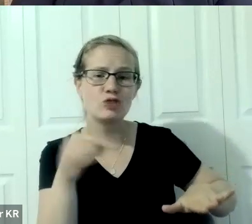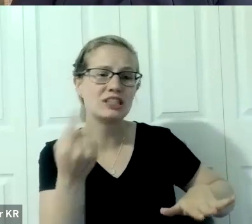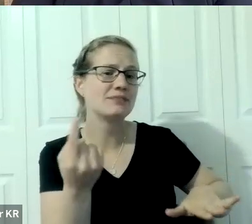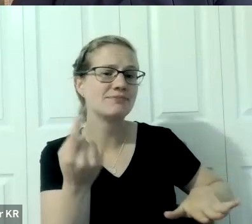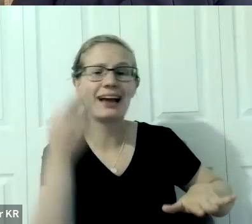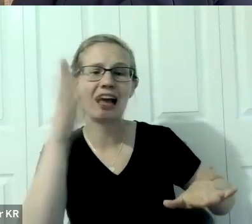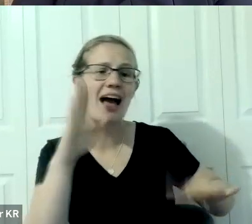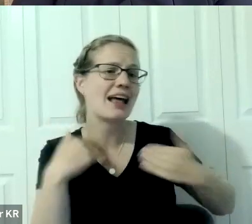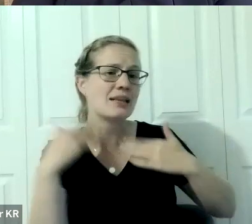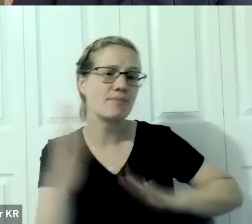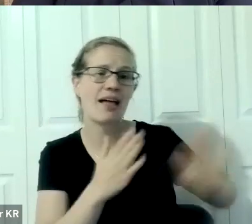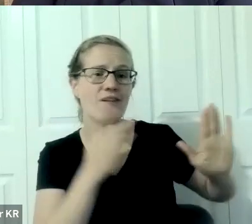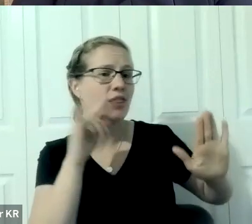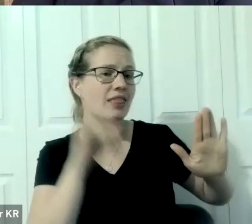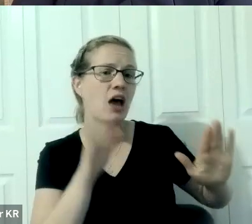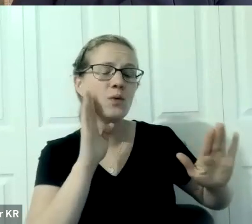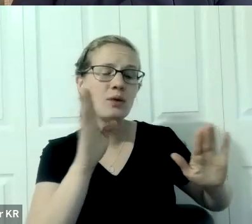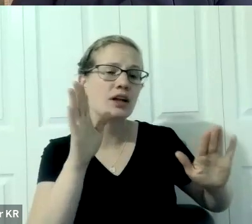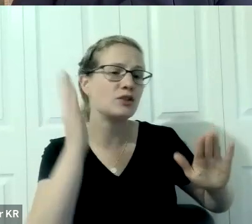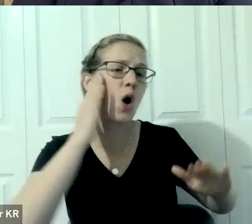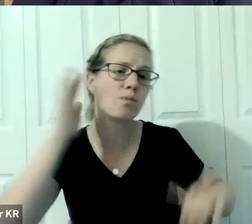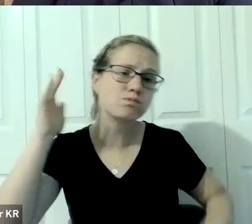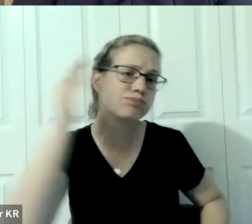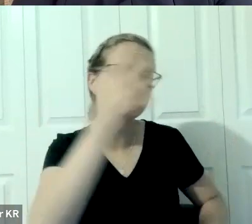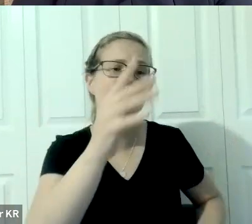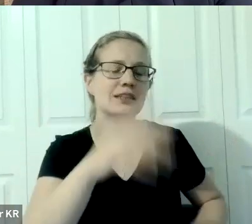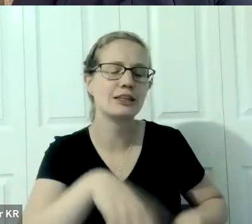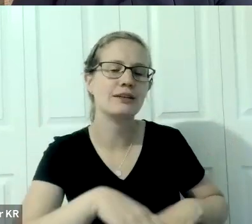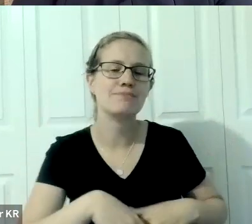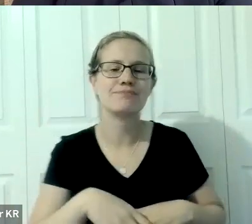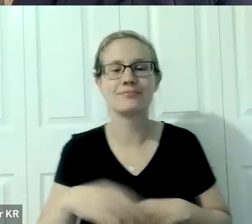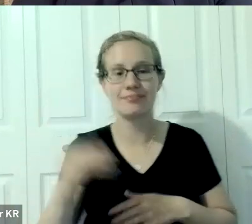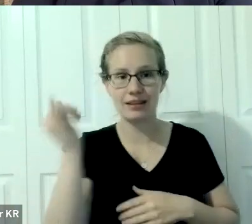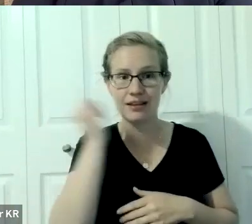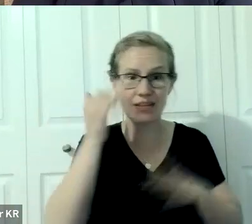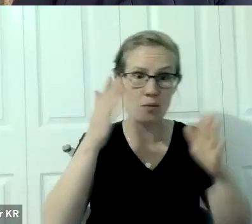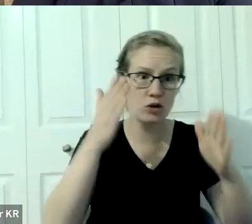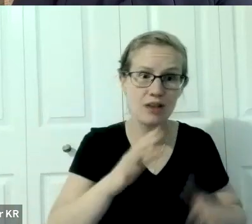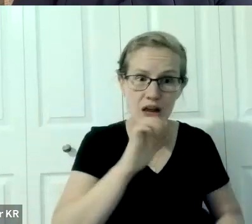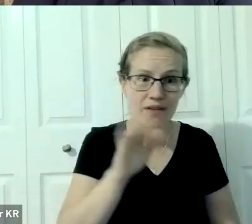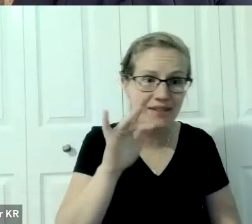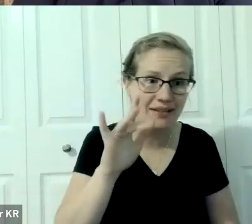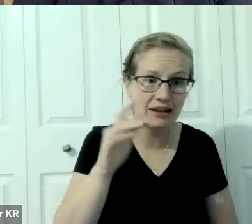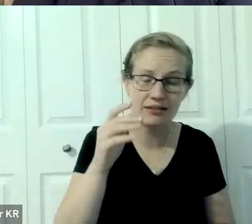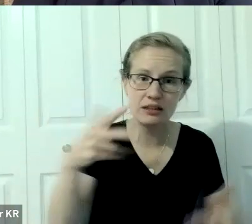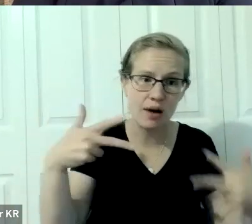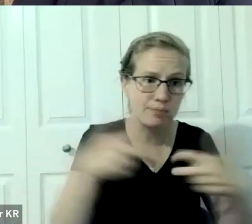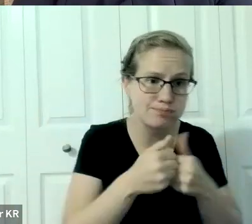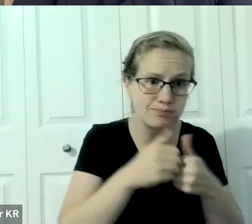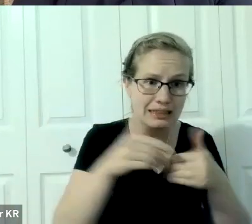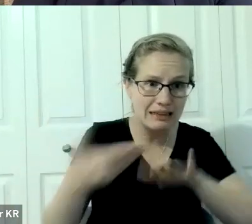that God has a plan for that that we'll find out someday. Well, you know, if that person was 25 years old and they died in a car